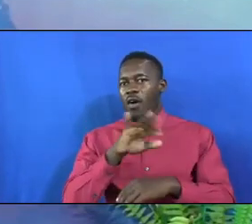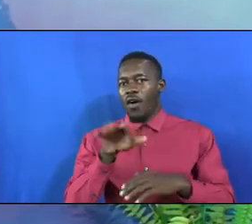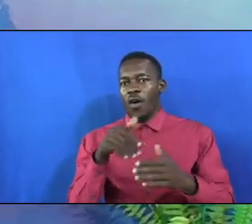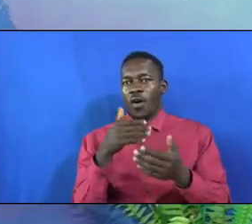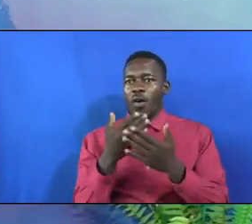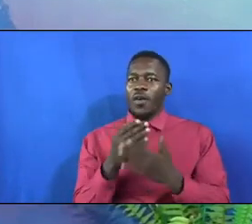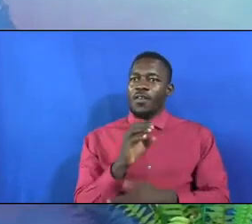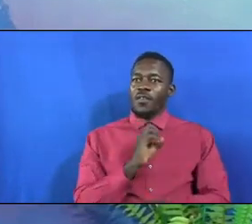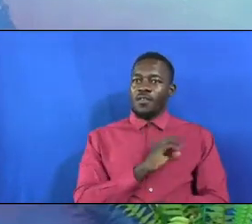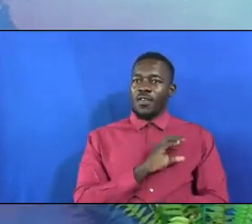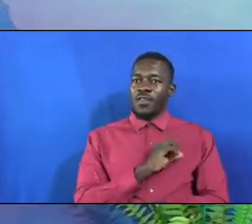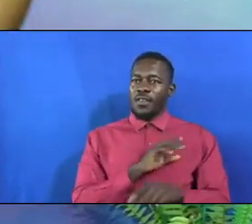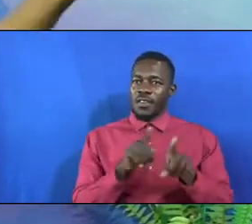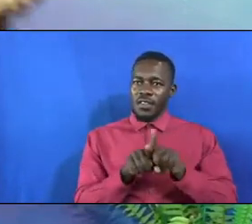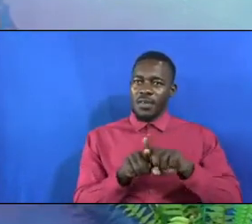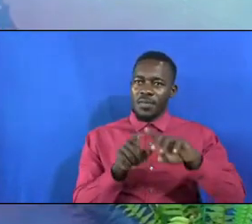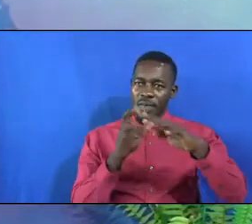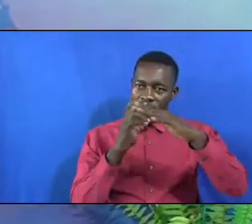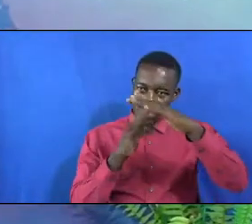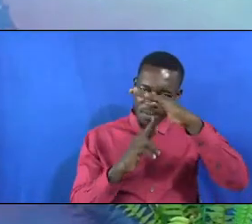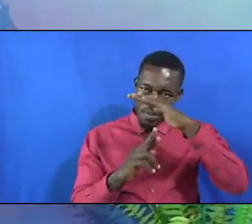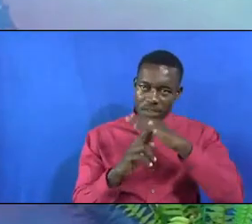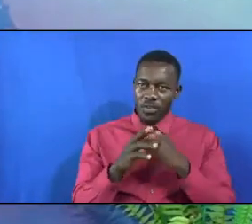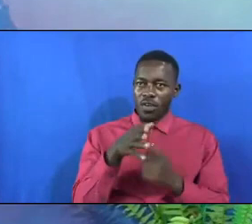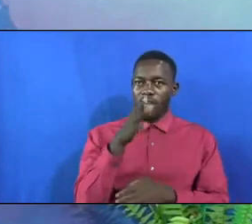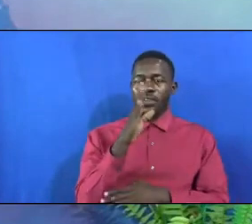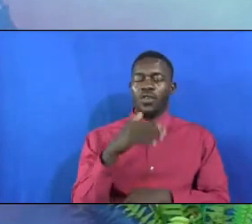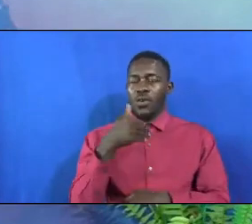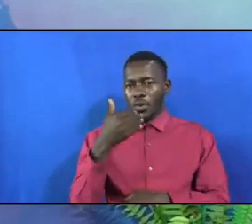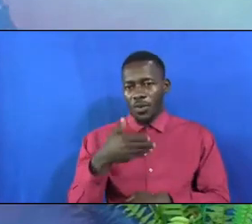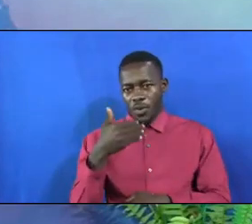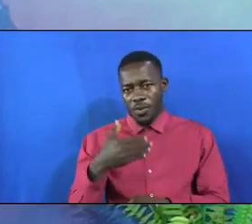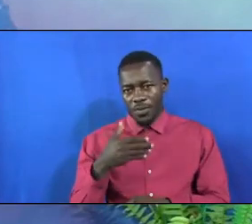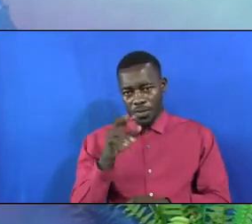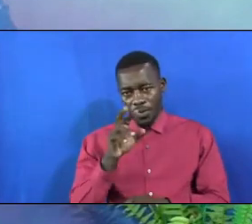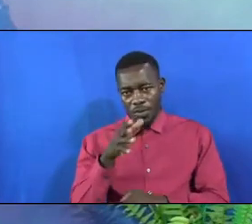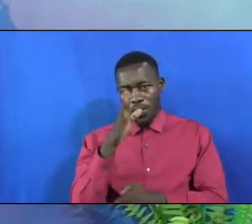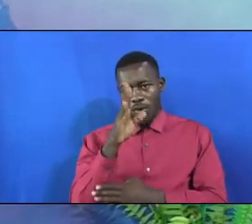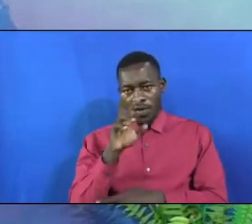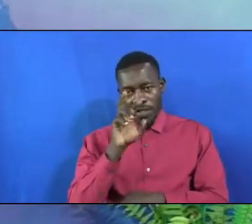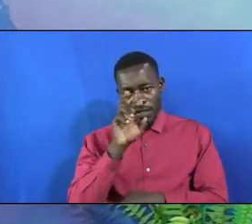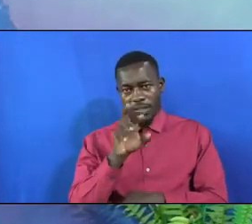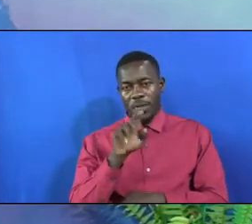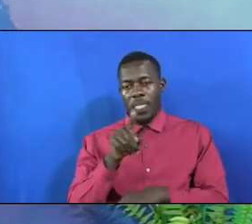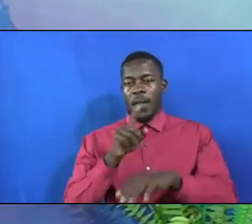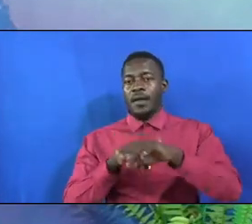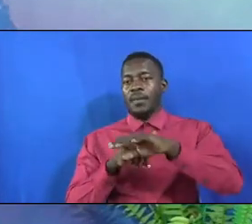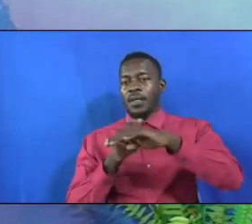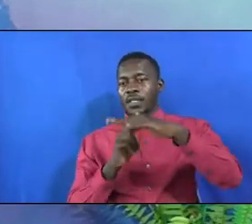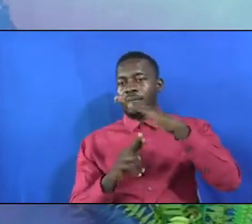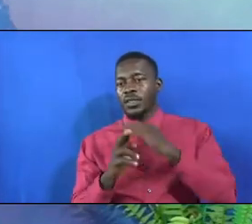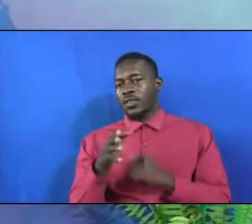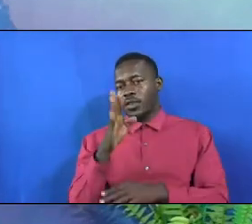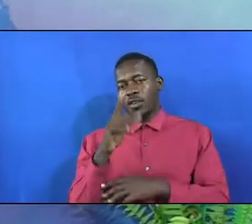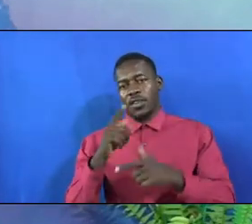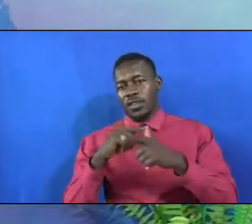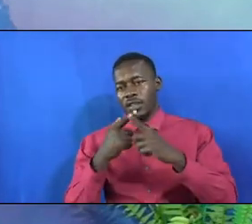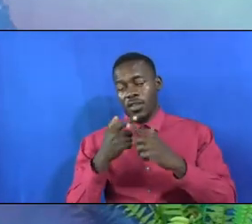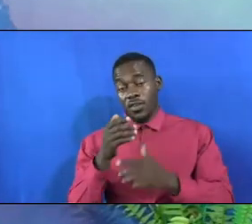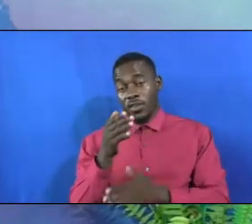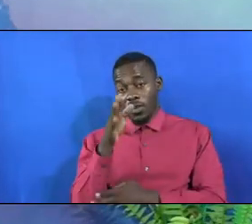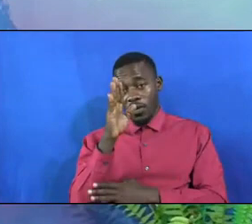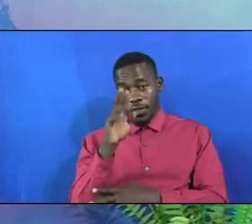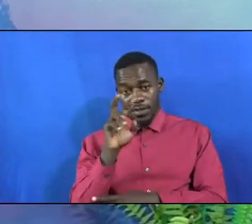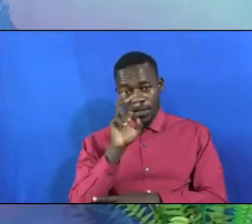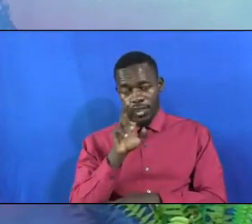Yes, it is not just another moment of passing, but God takes notice of that.